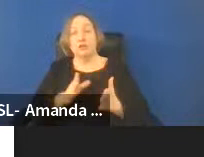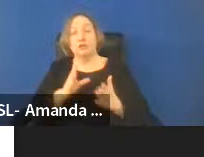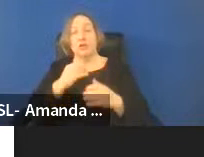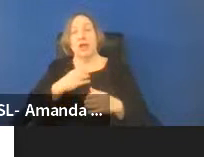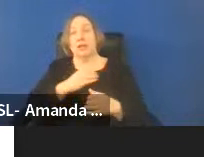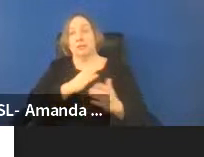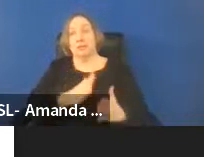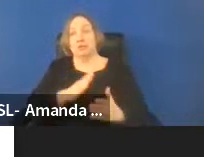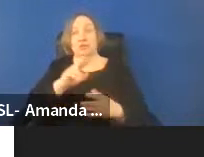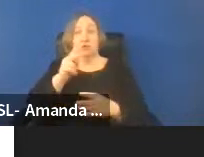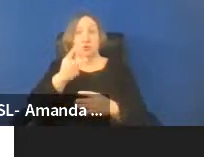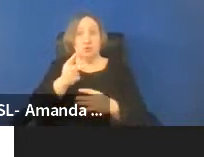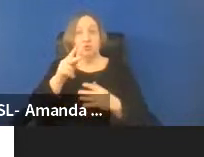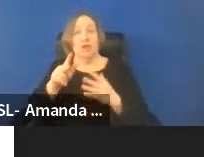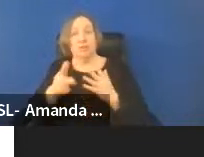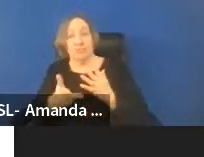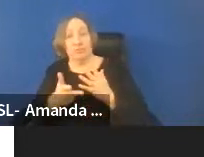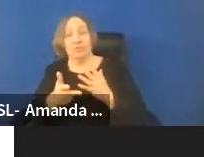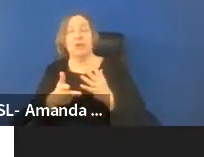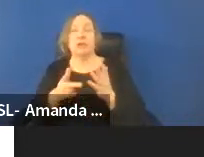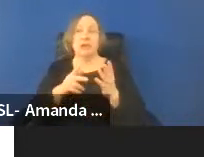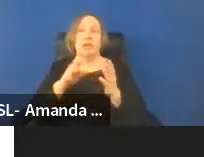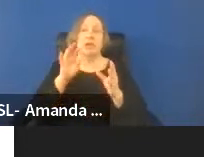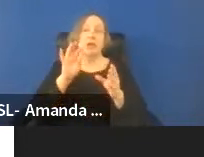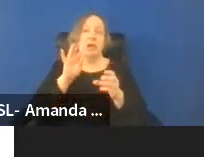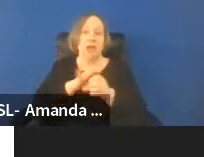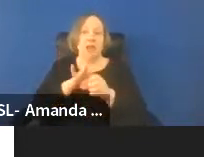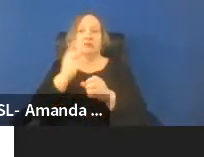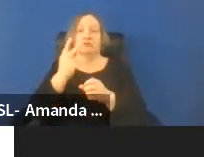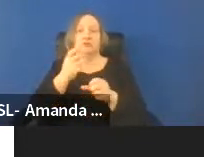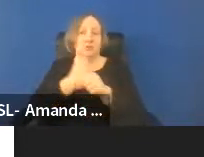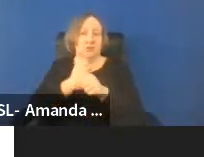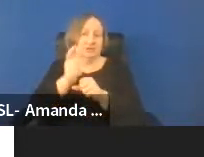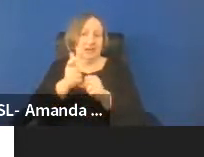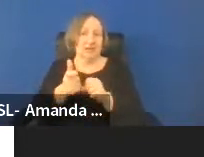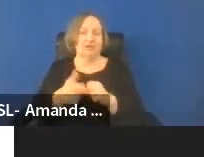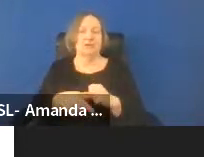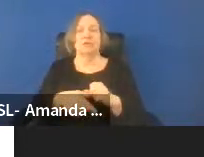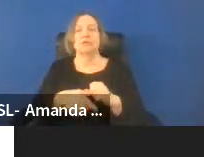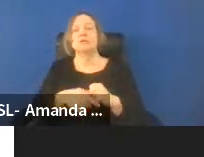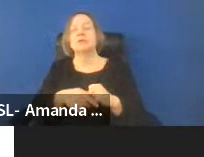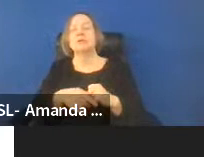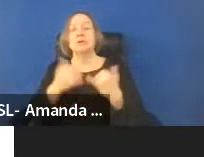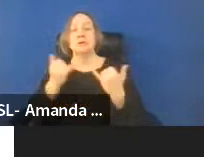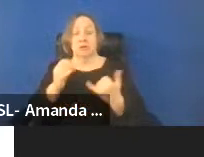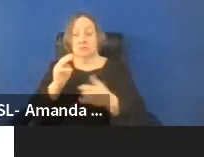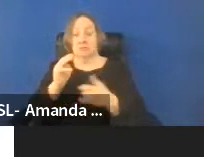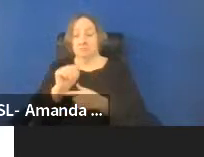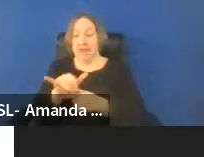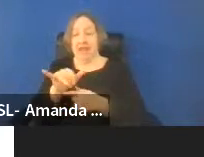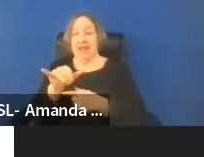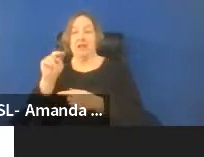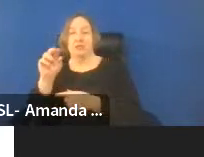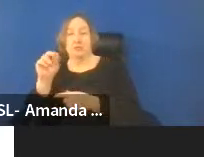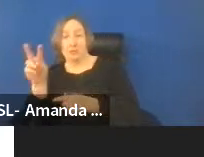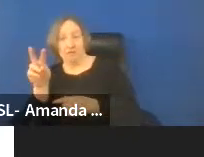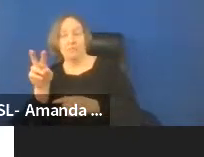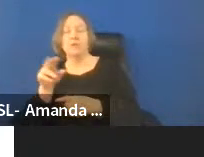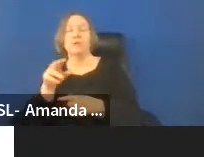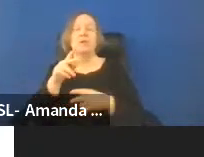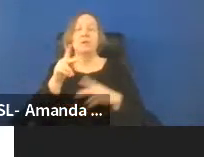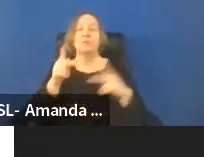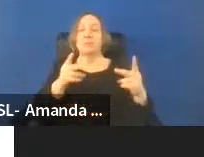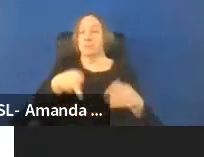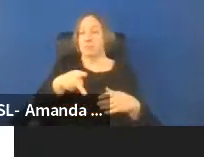numbers 2 and 3 elected 2 years later. This May and November, Portlanders will vote for a